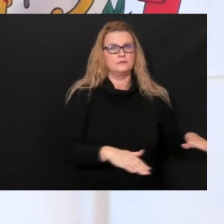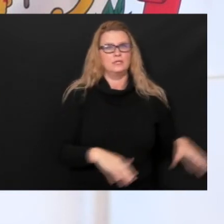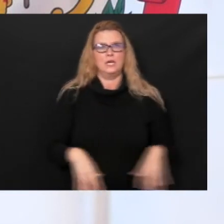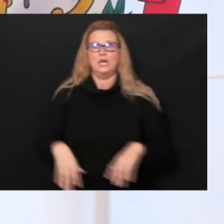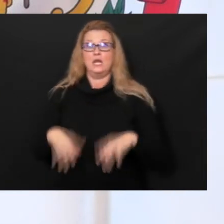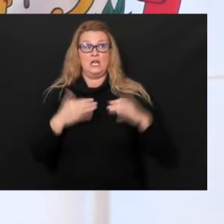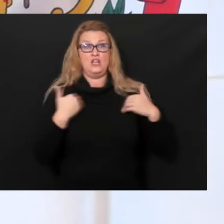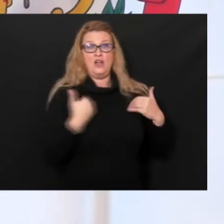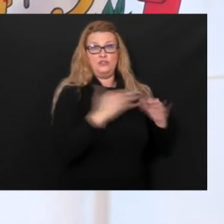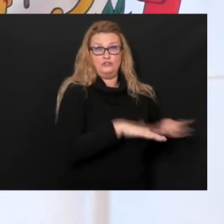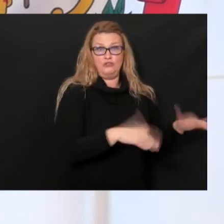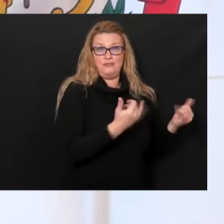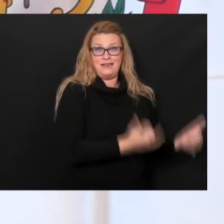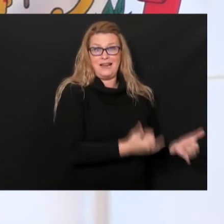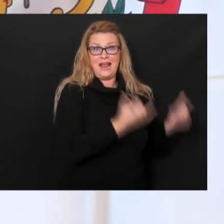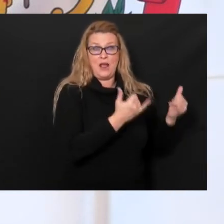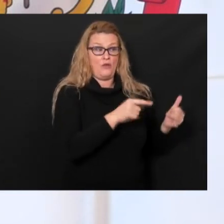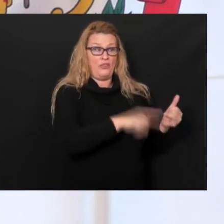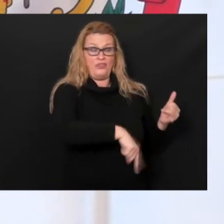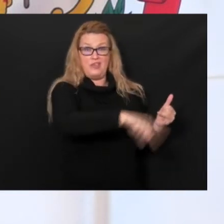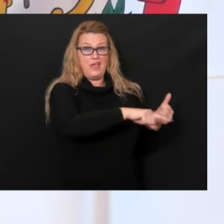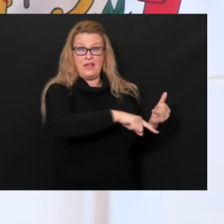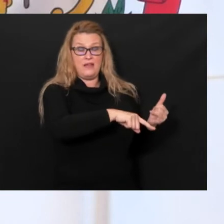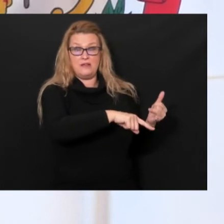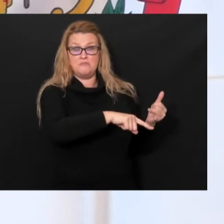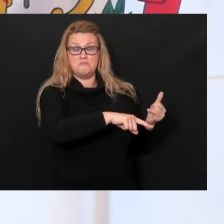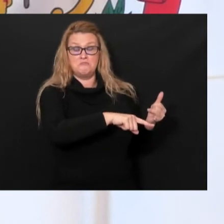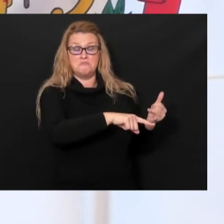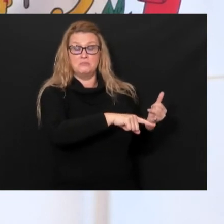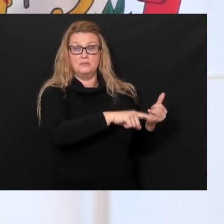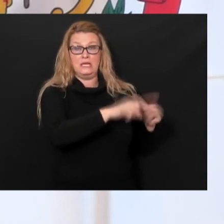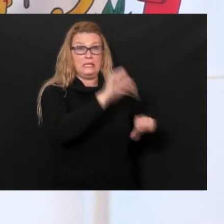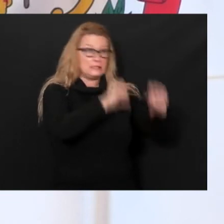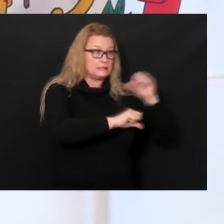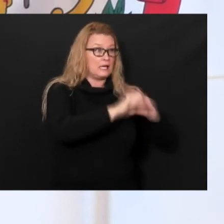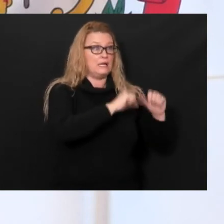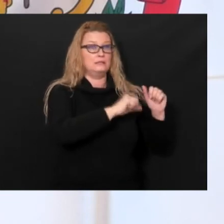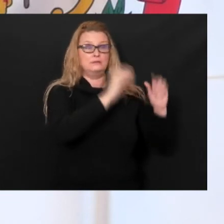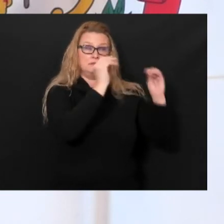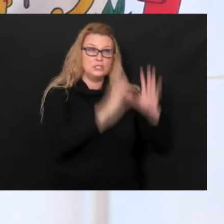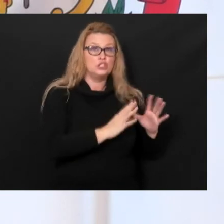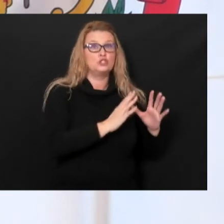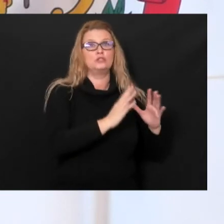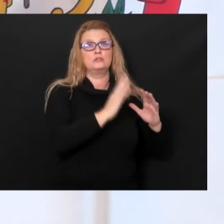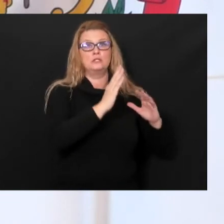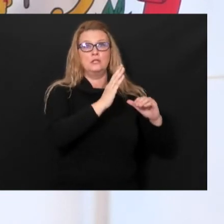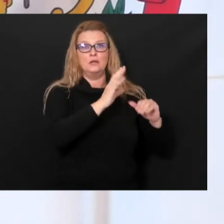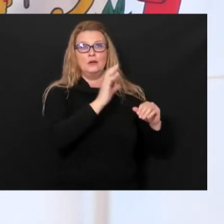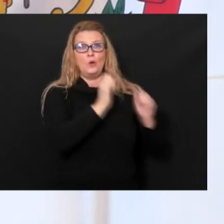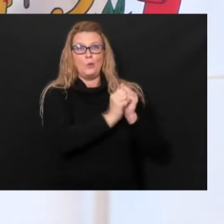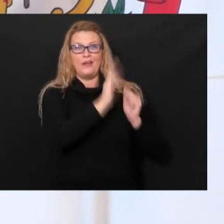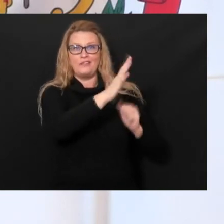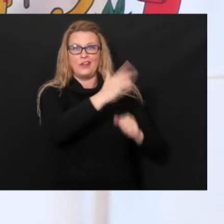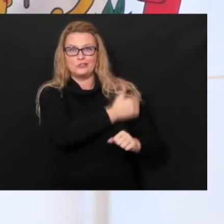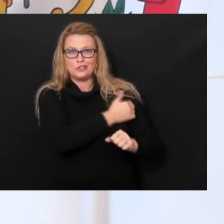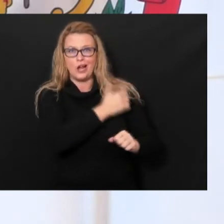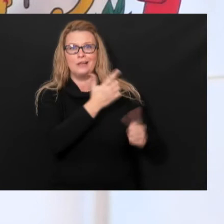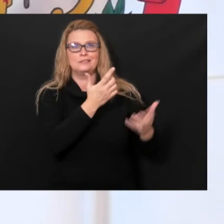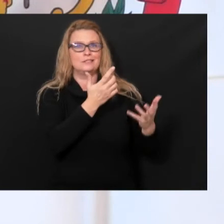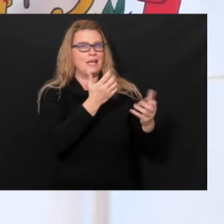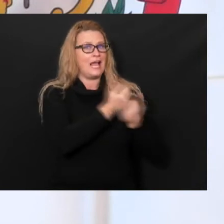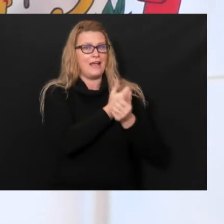kids now, all the data shows, especially with all the teachers 50 and above getting their second shots, all the data shows